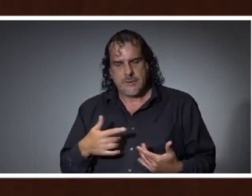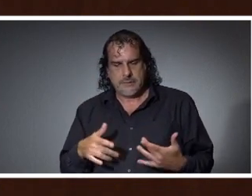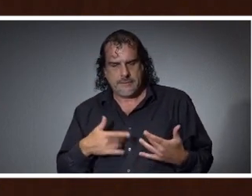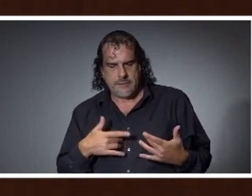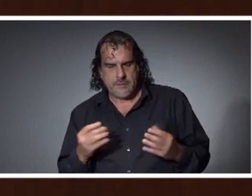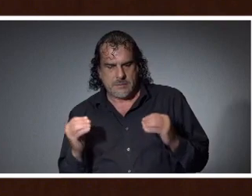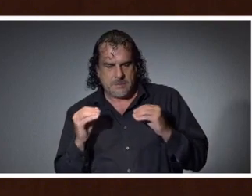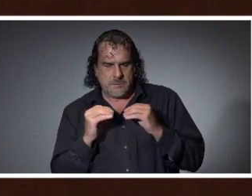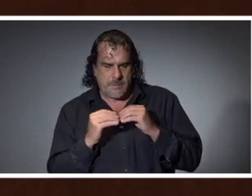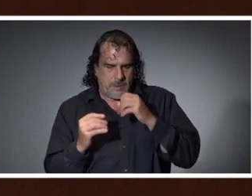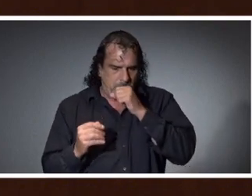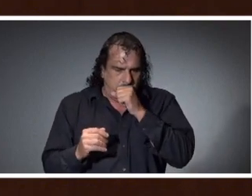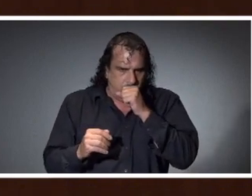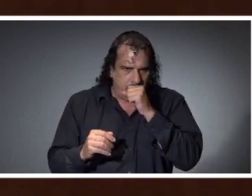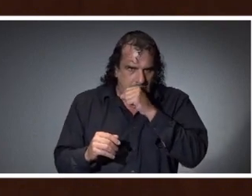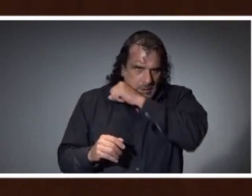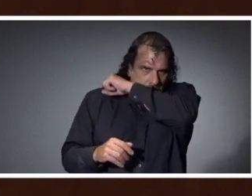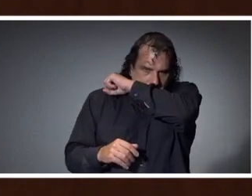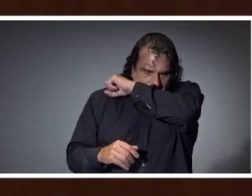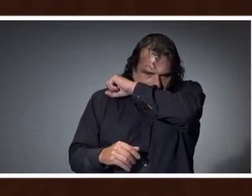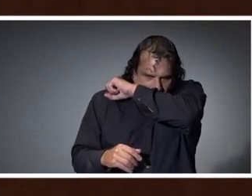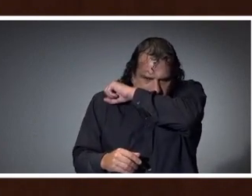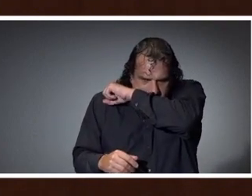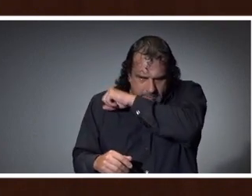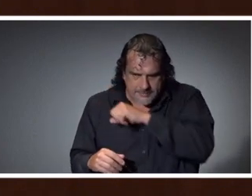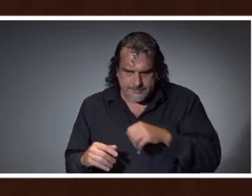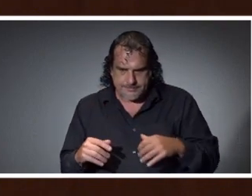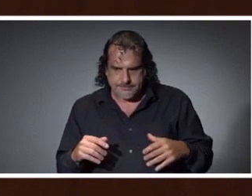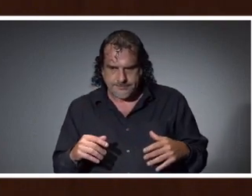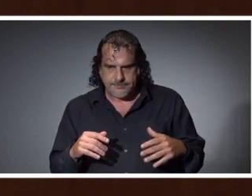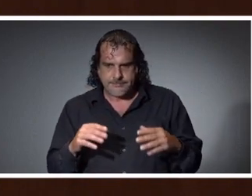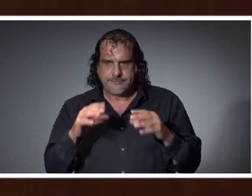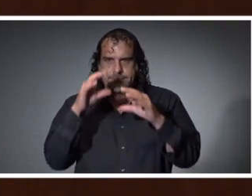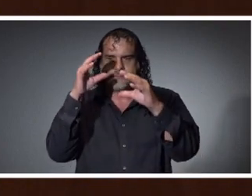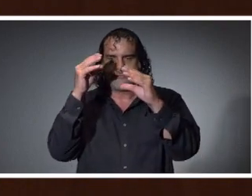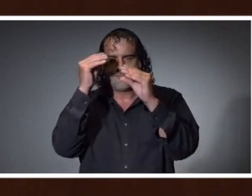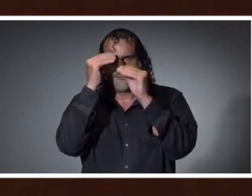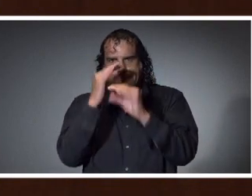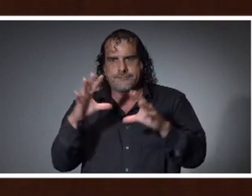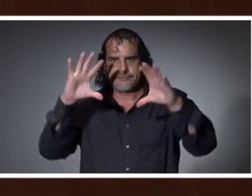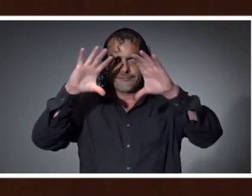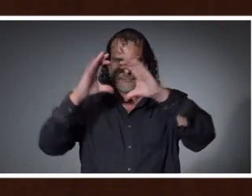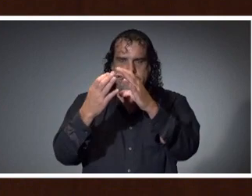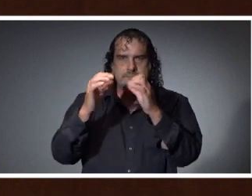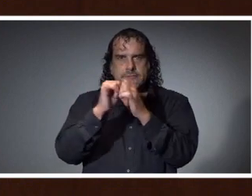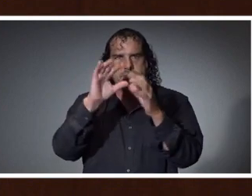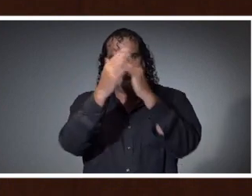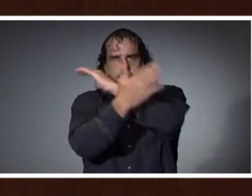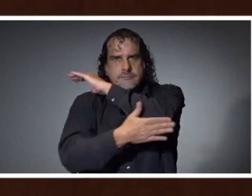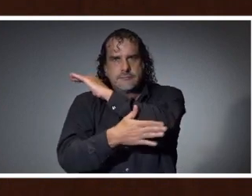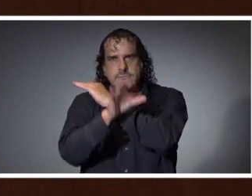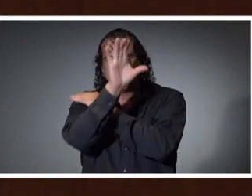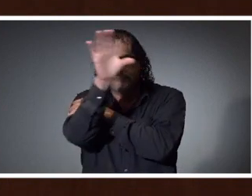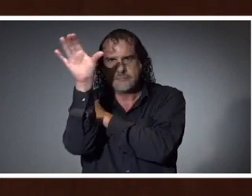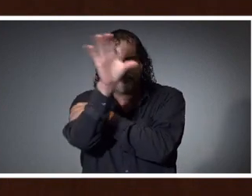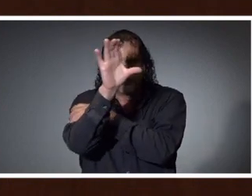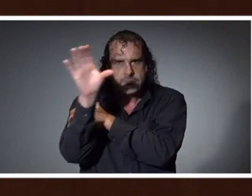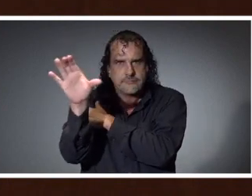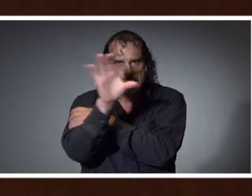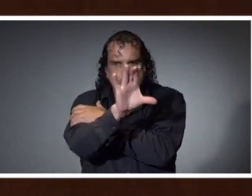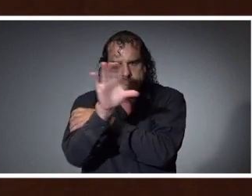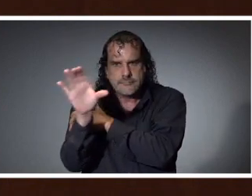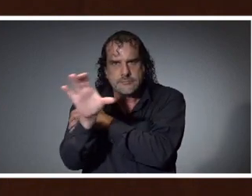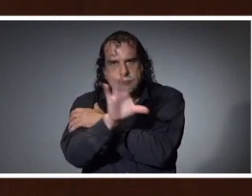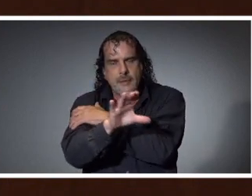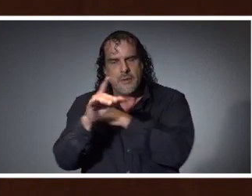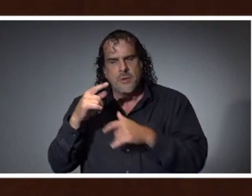the grouped data by county at this time. But I think it's something that certainly will be available if